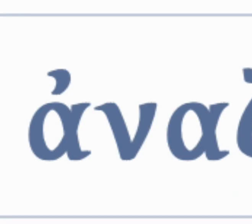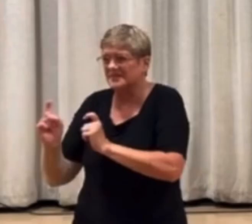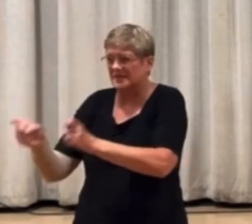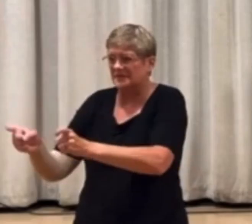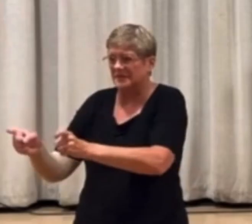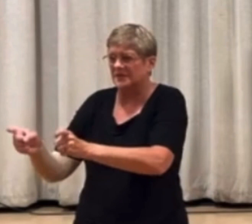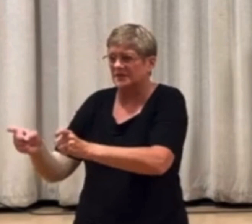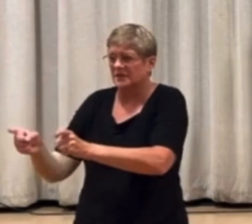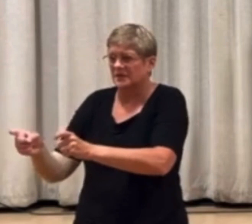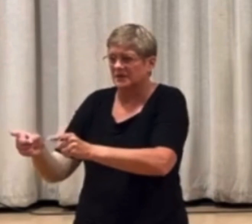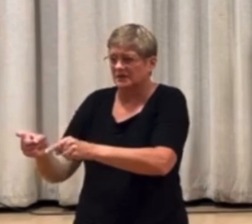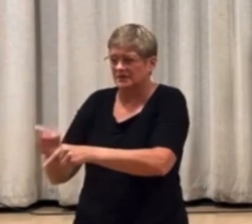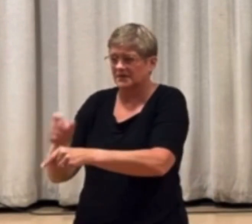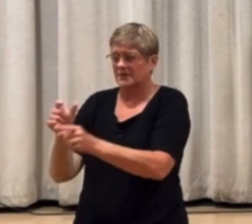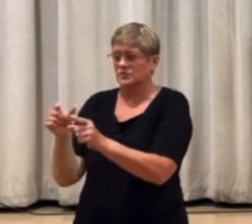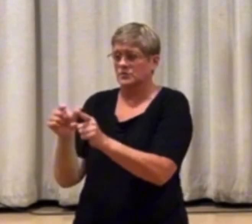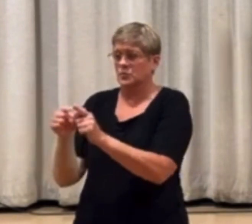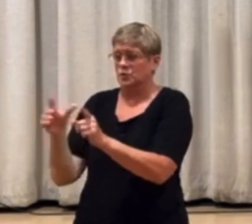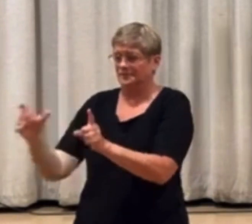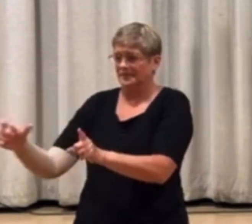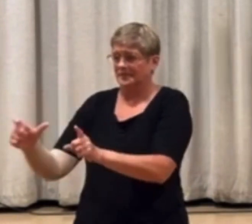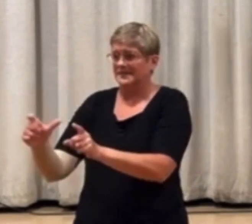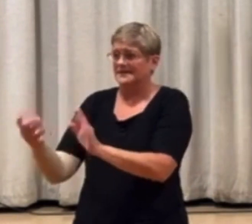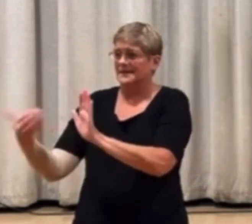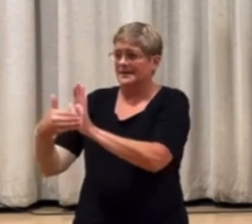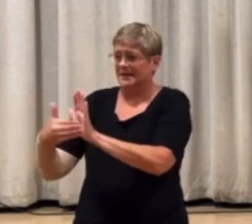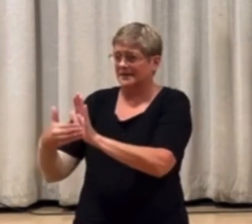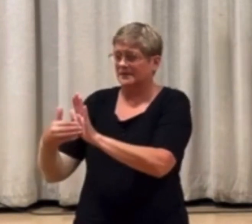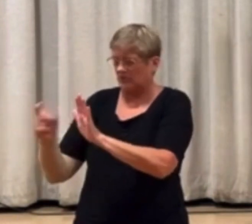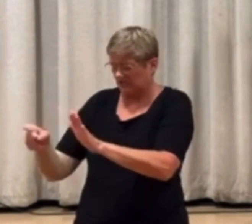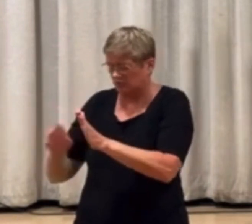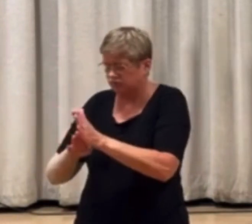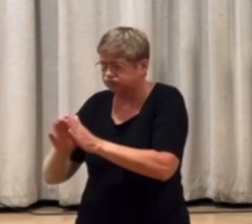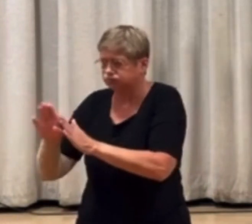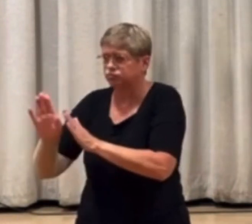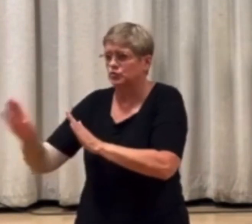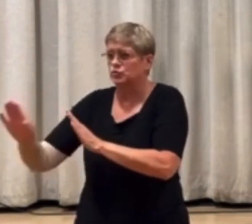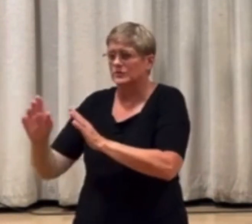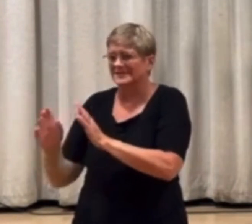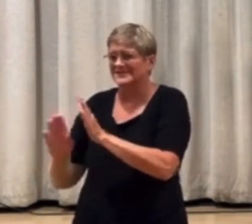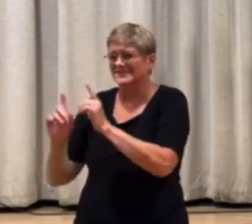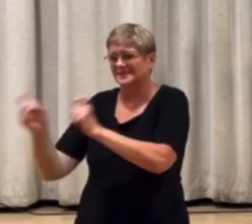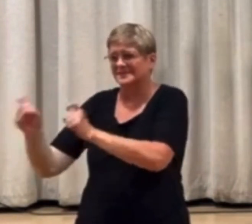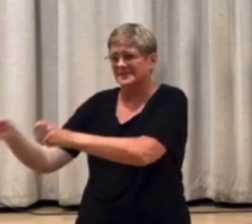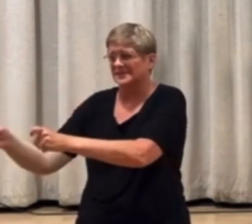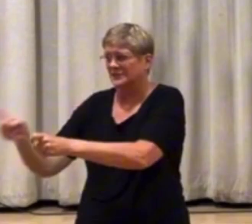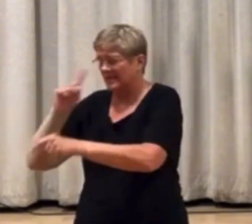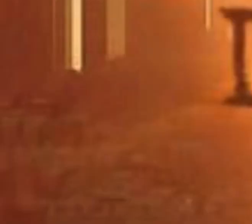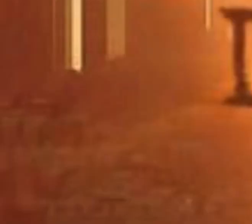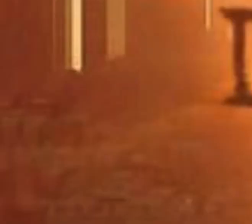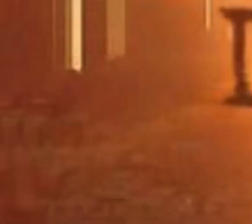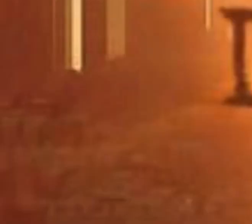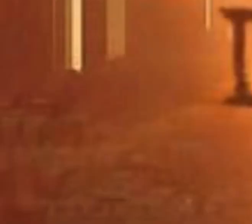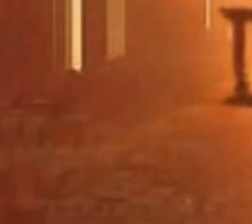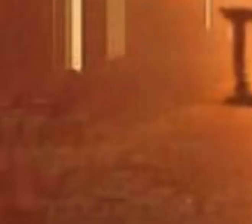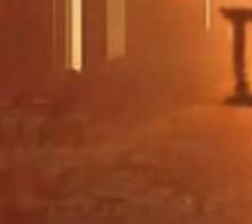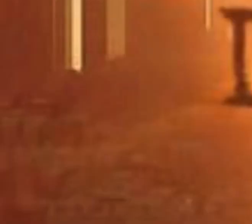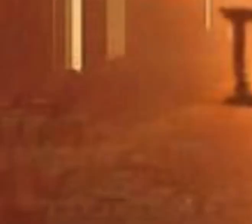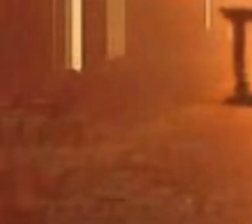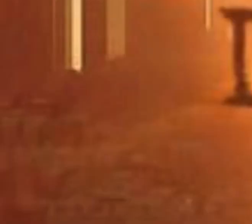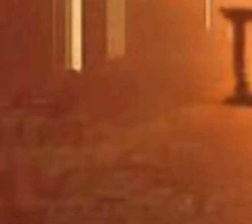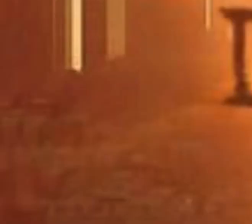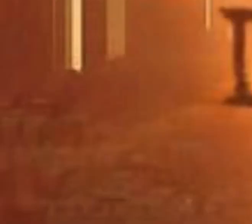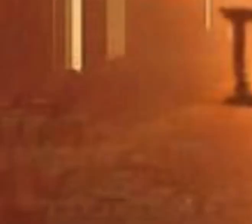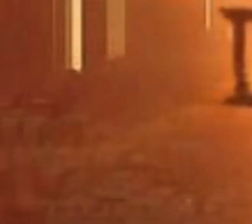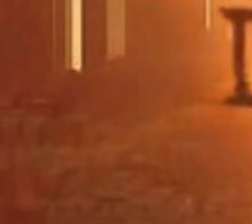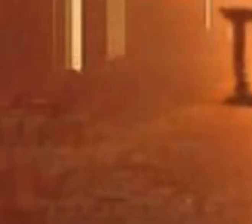It's a compound word. Ana means again. Zoe means life. And poro